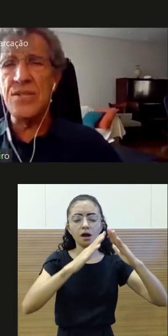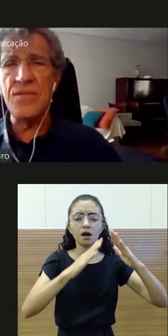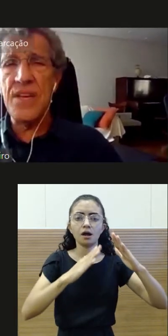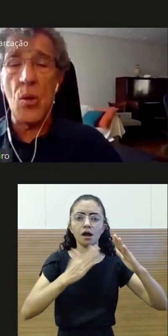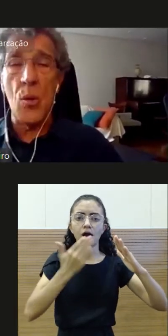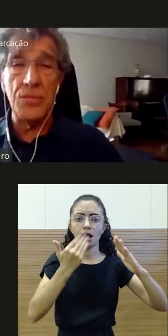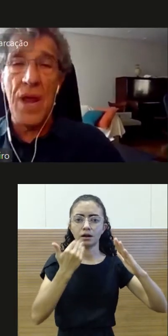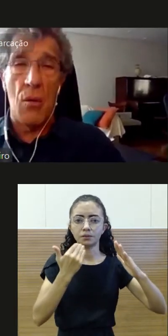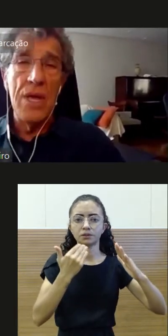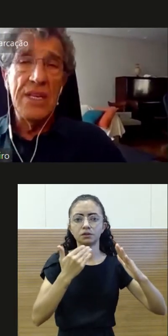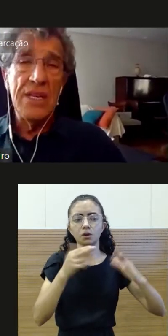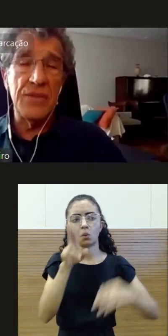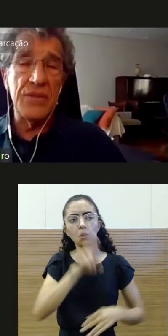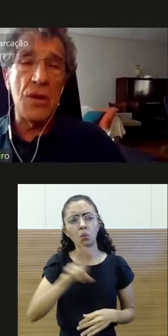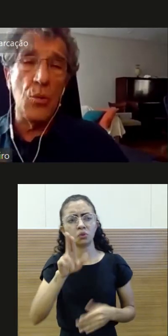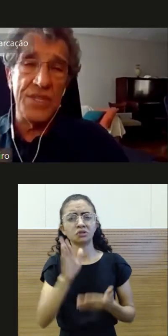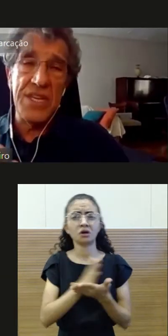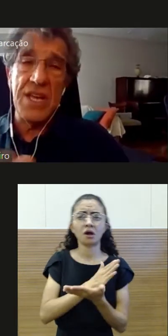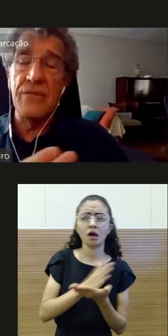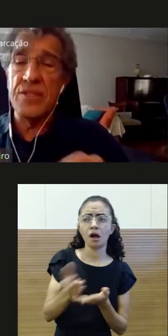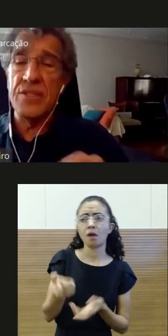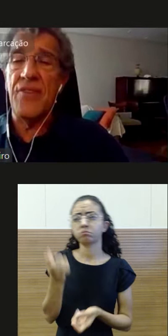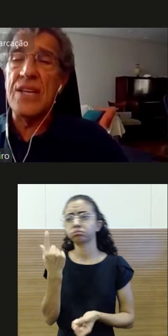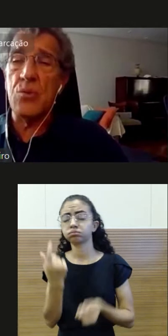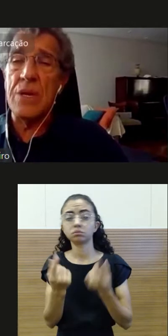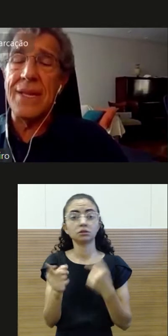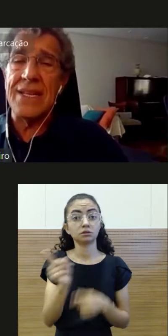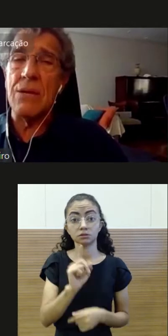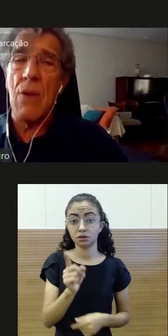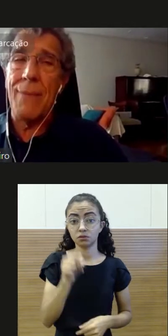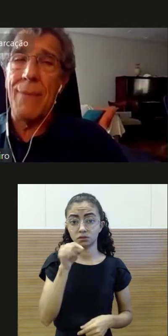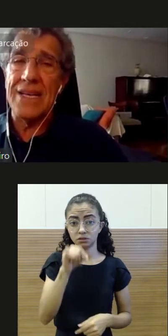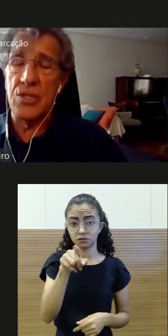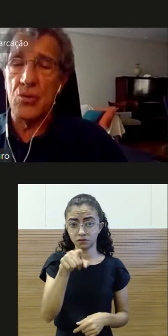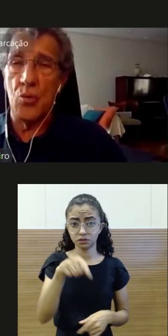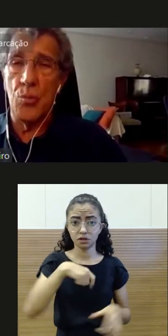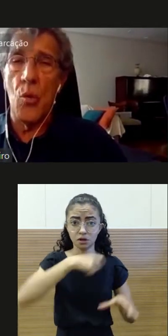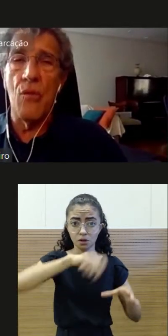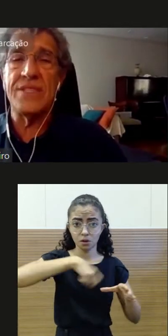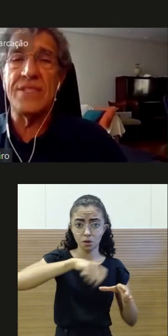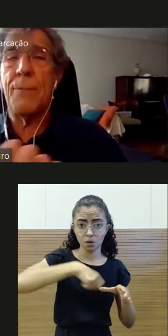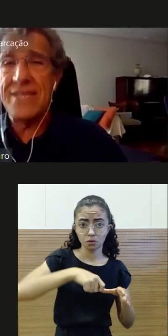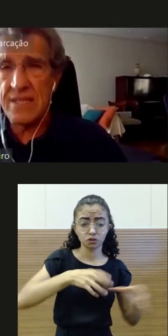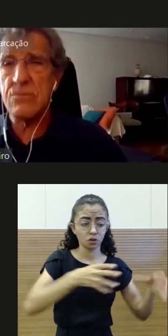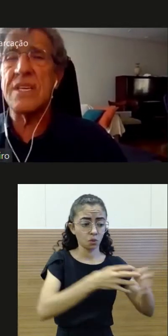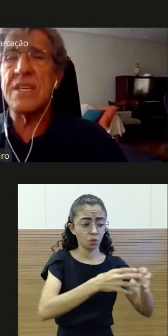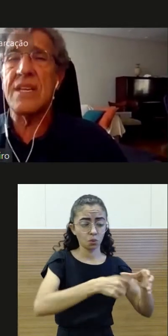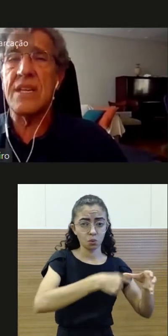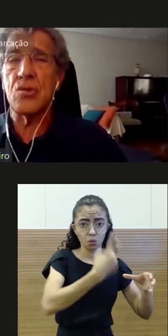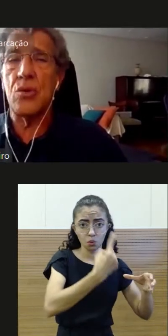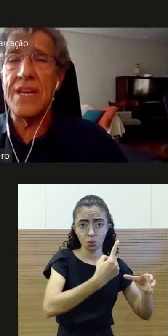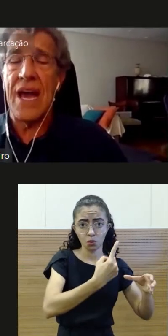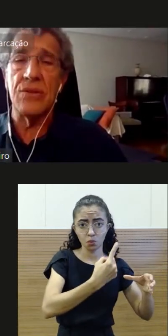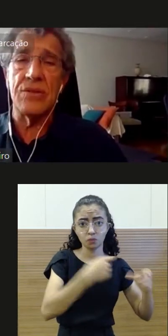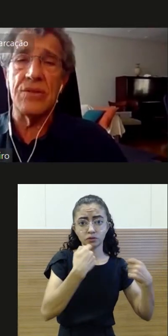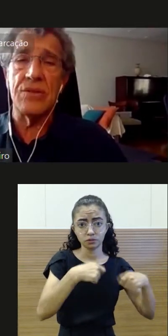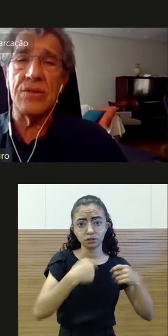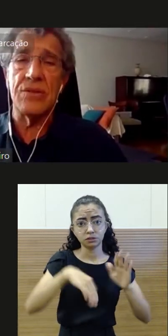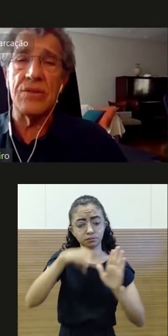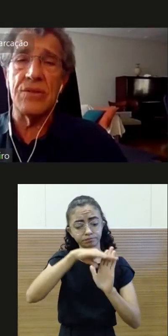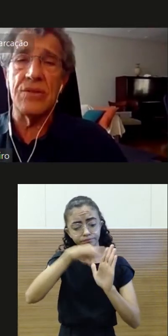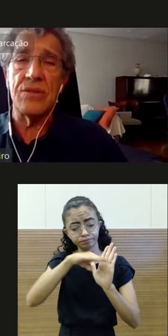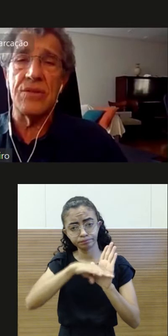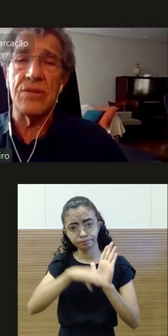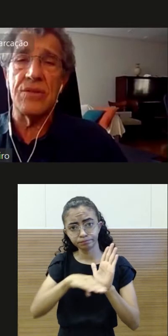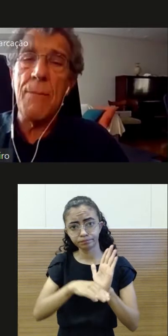the pyramid to use them only once in a while. If you cook and it's part of this